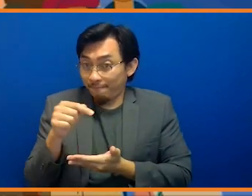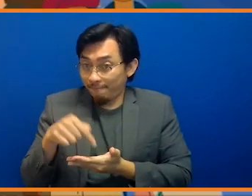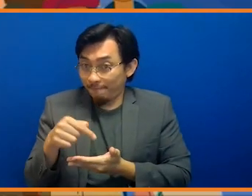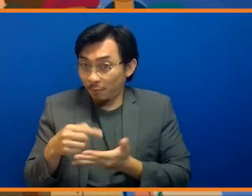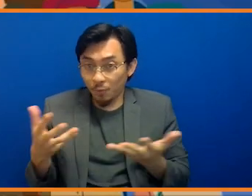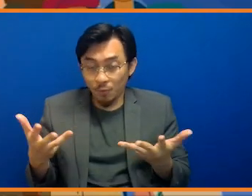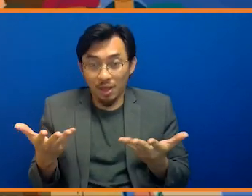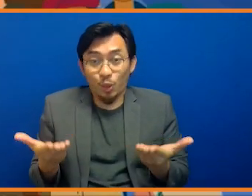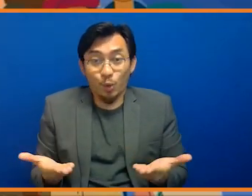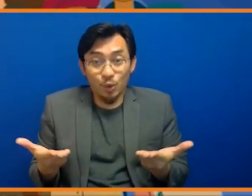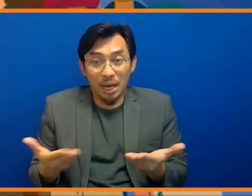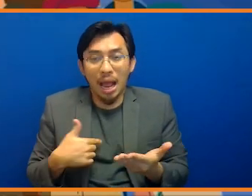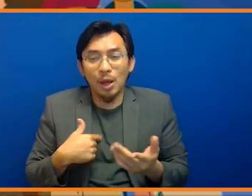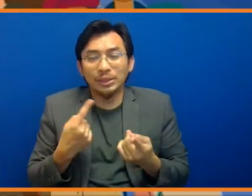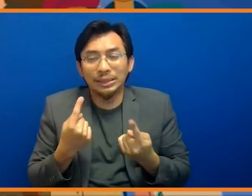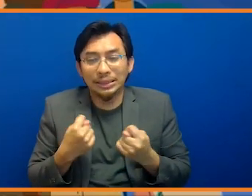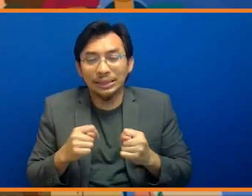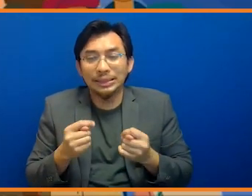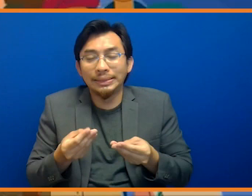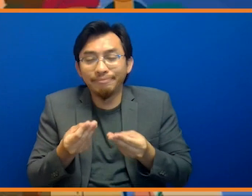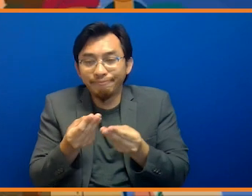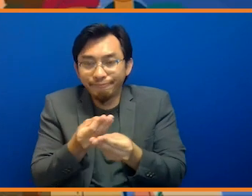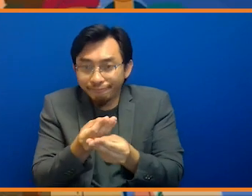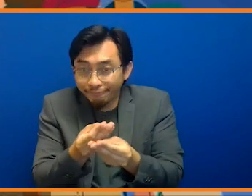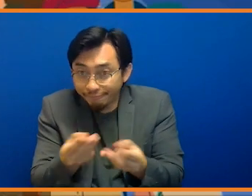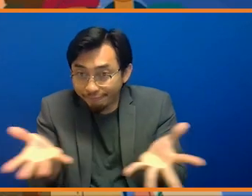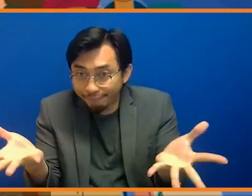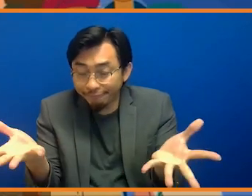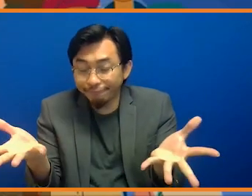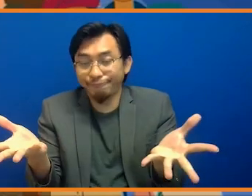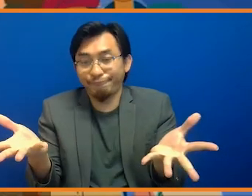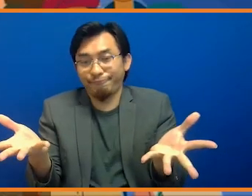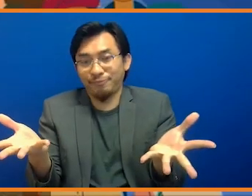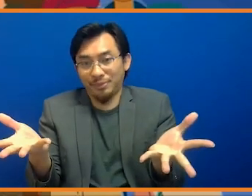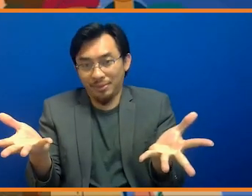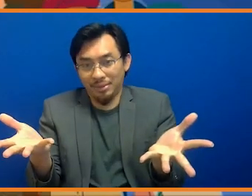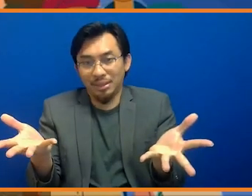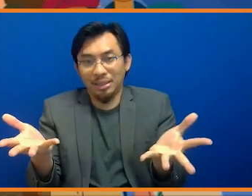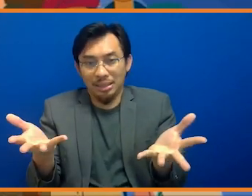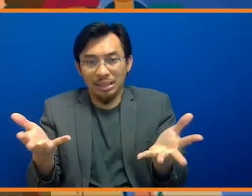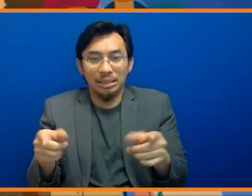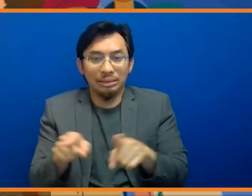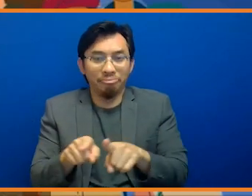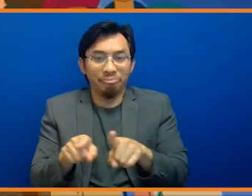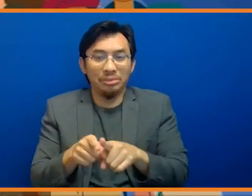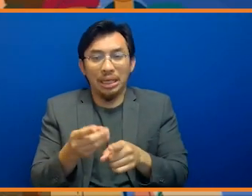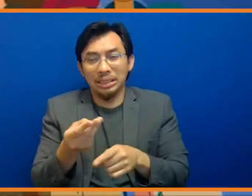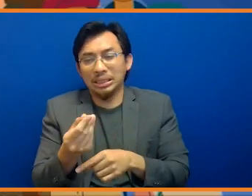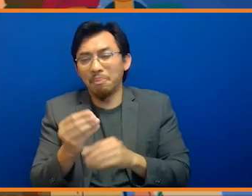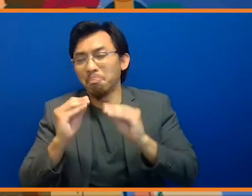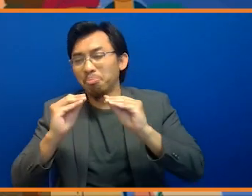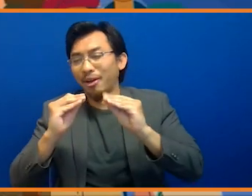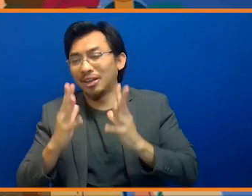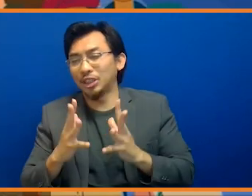we are here. I'm trying and giving lecture to you, giving like you or some other professor giving it. We